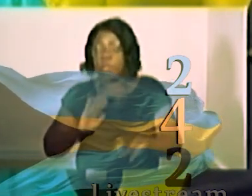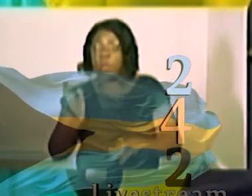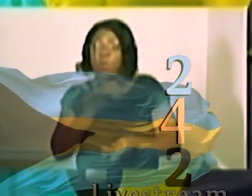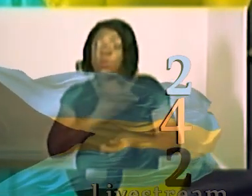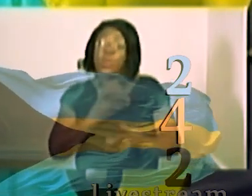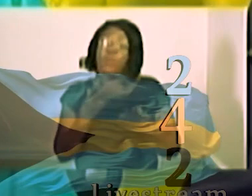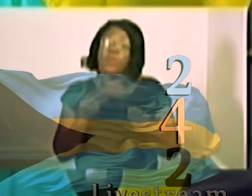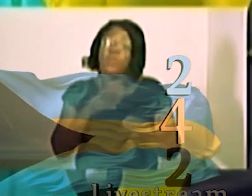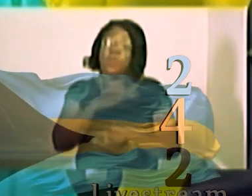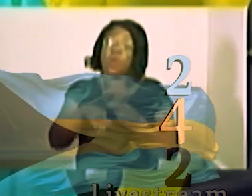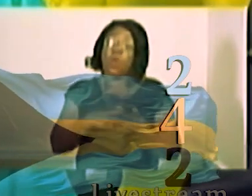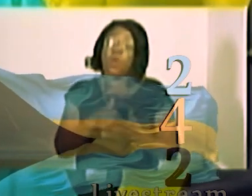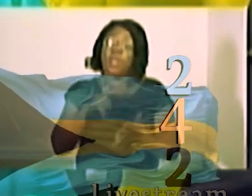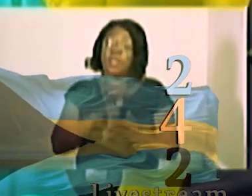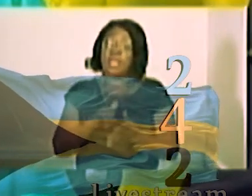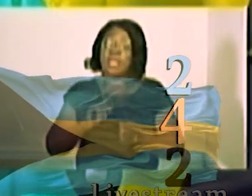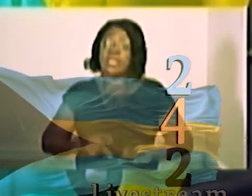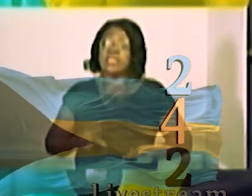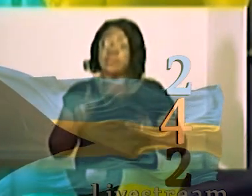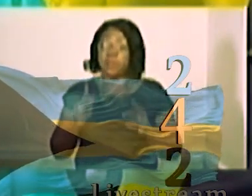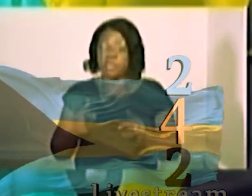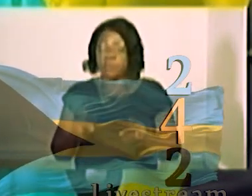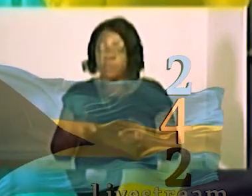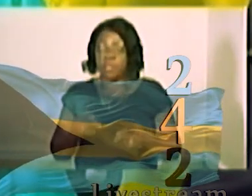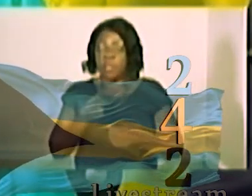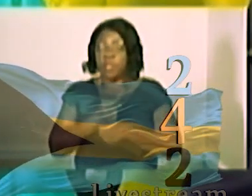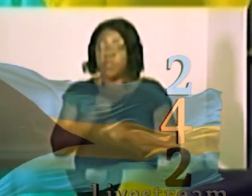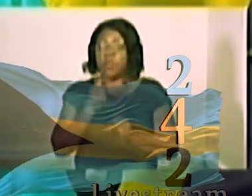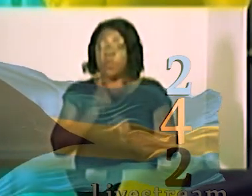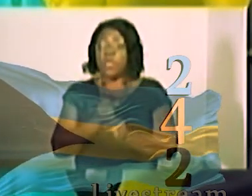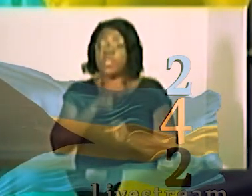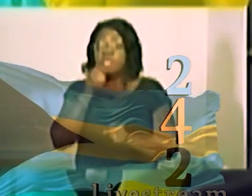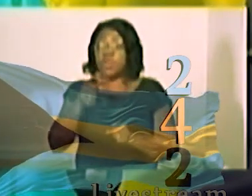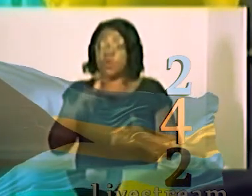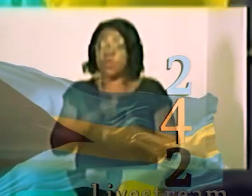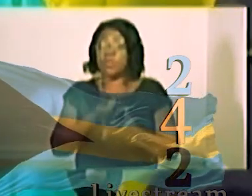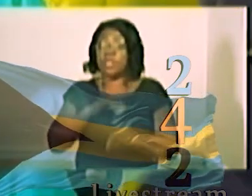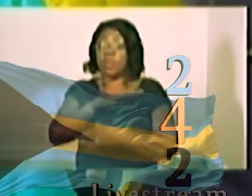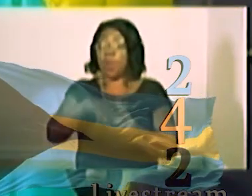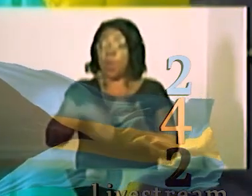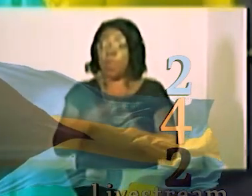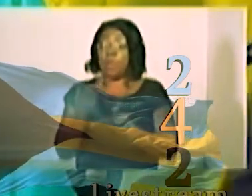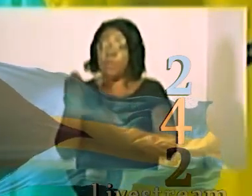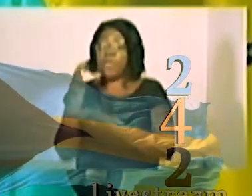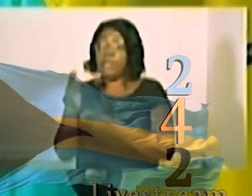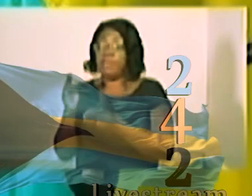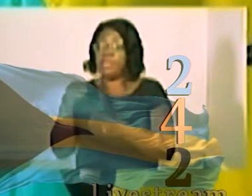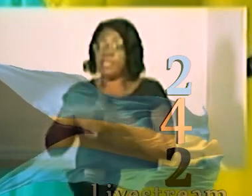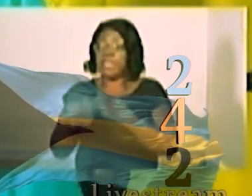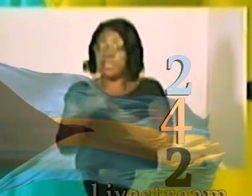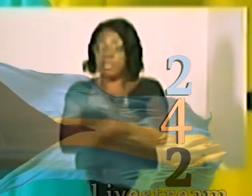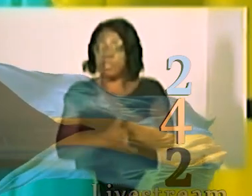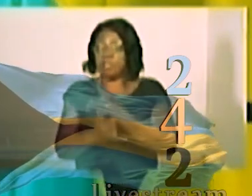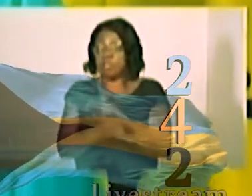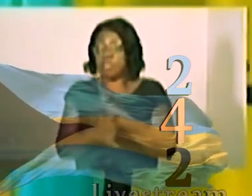every Bahamian within our jurisdiction and boundaries are safe.